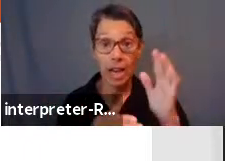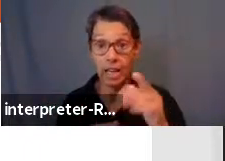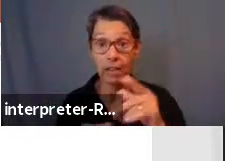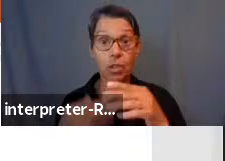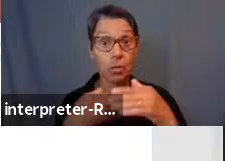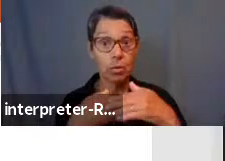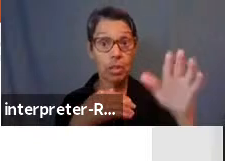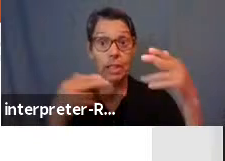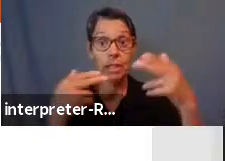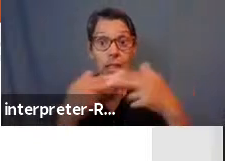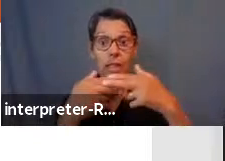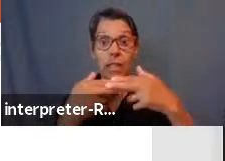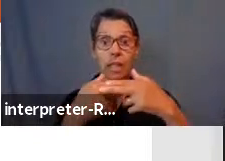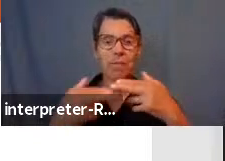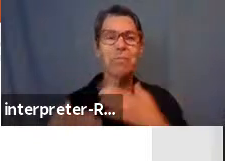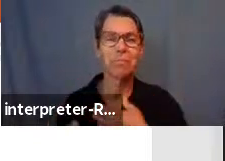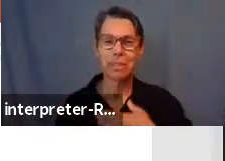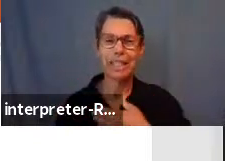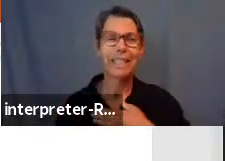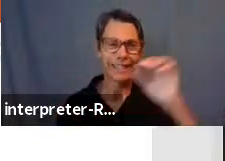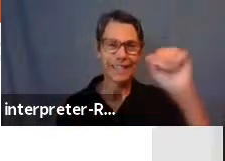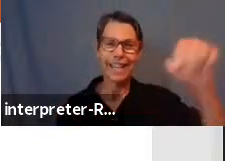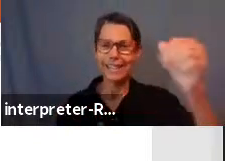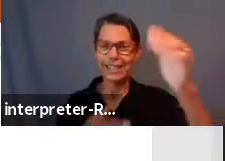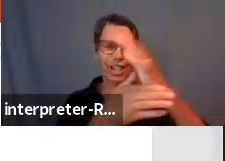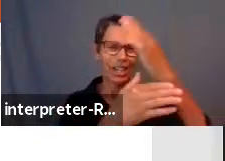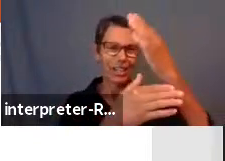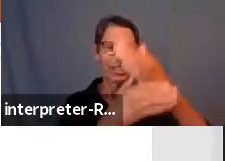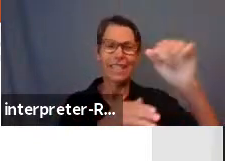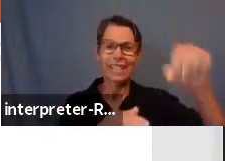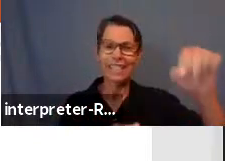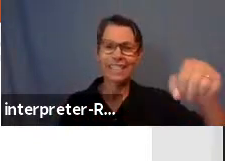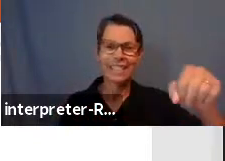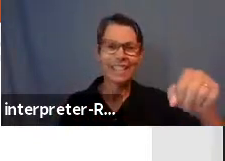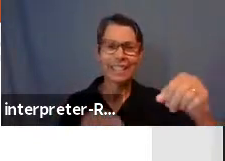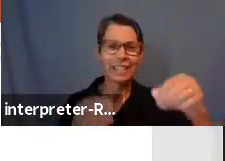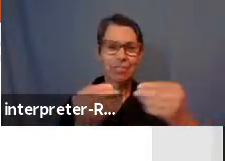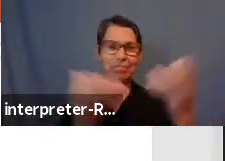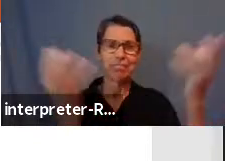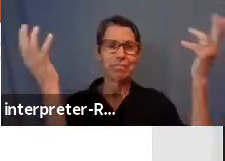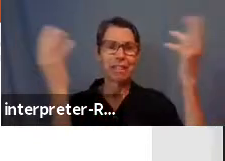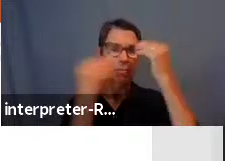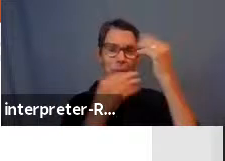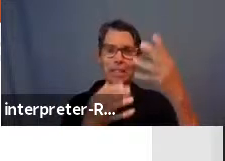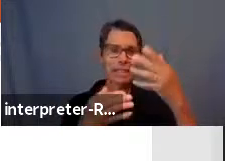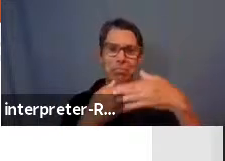out, please feel free. It's you know, it's available information. So